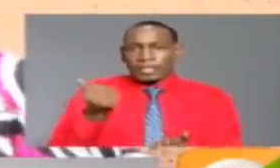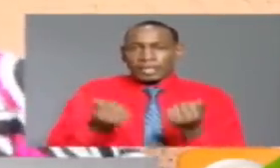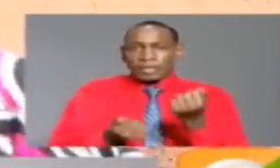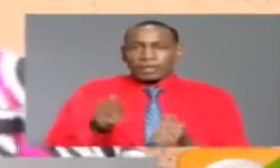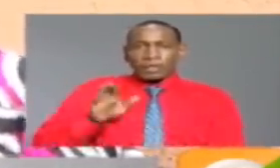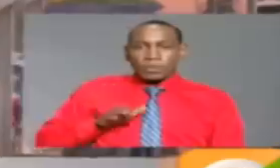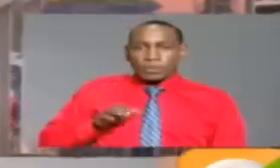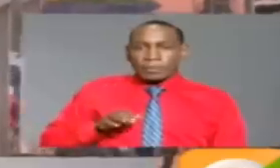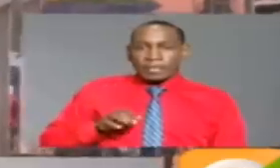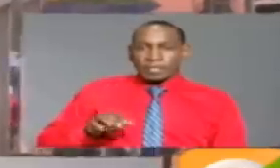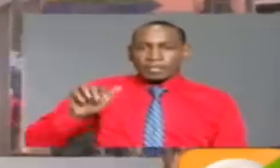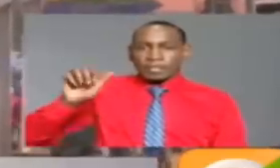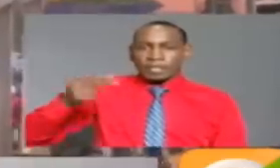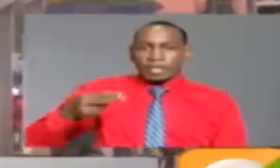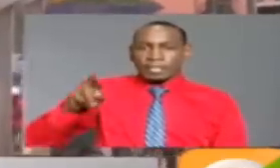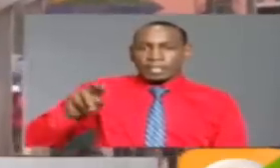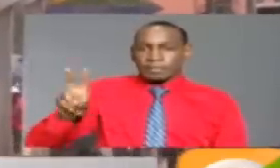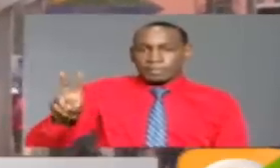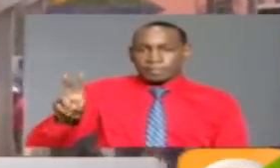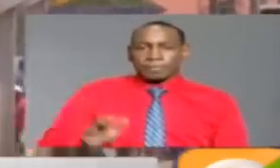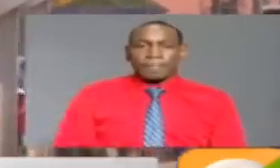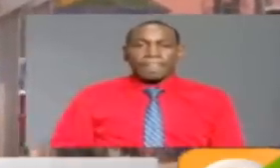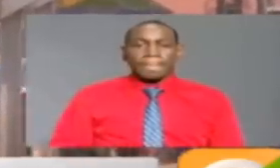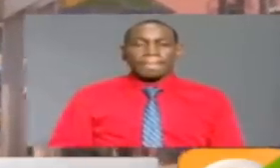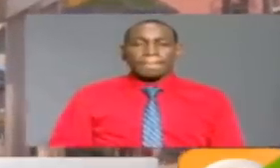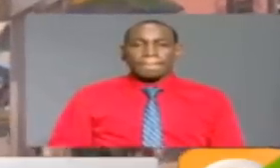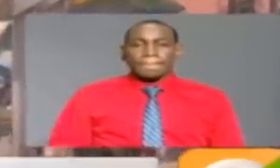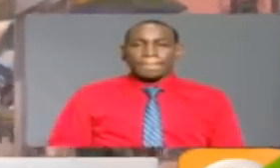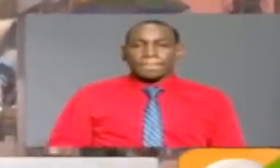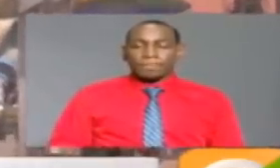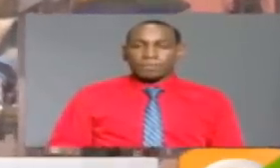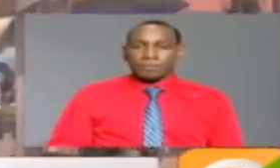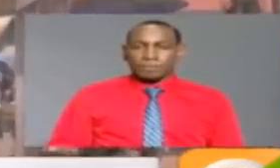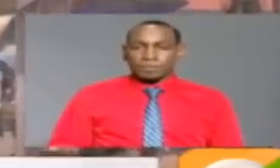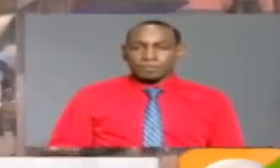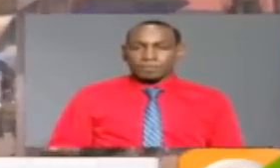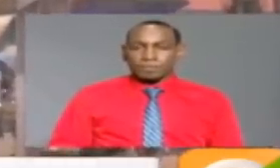women HRDs. Enock Sikolia, Citizen TV, Nairobi.